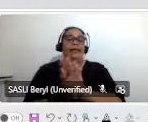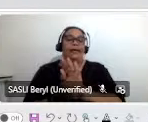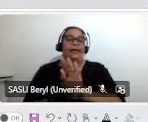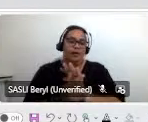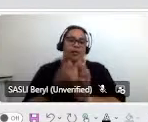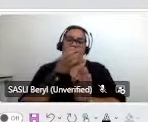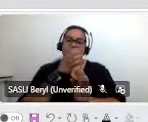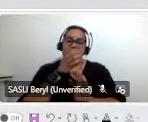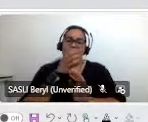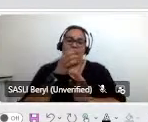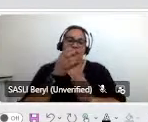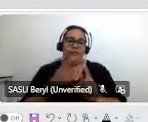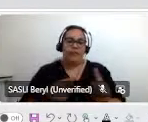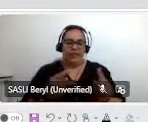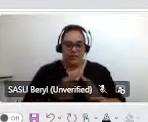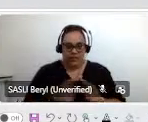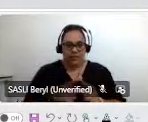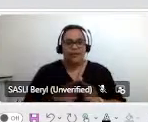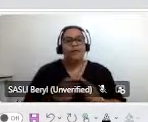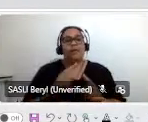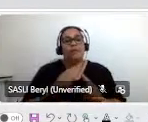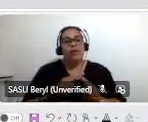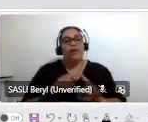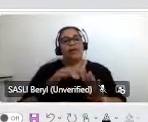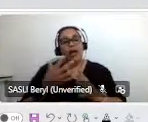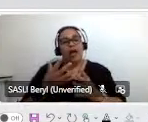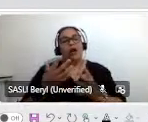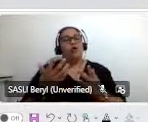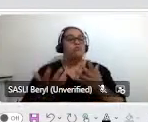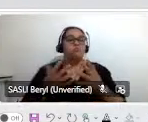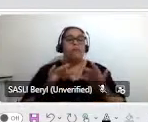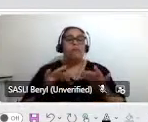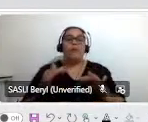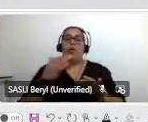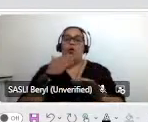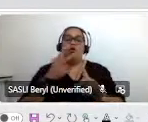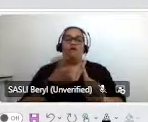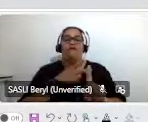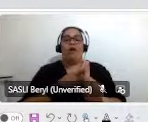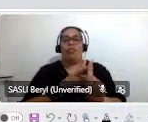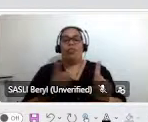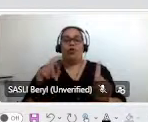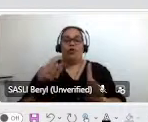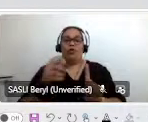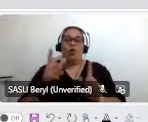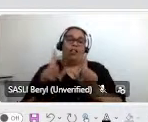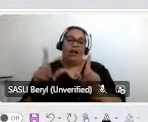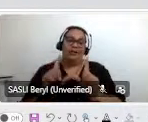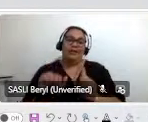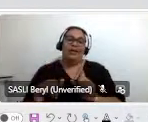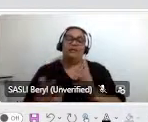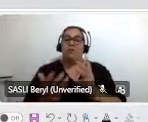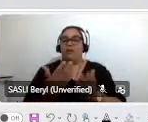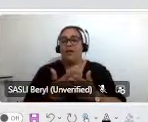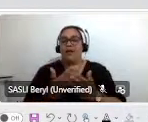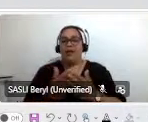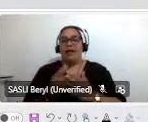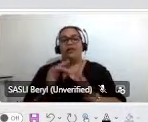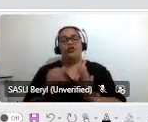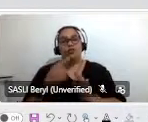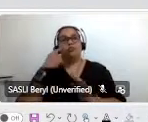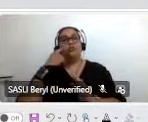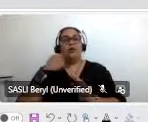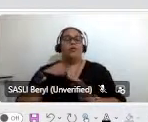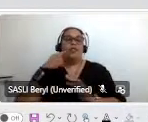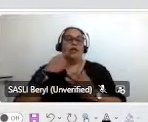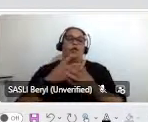liquor outlets and to possibly people that are in violation of their licensing. That's possibly just as a thought that I think we